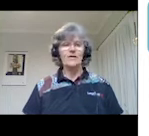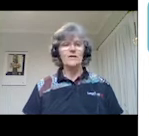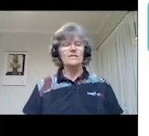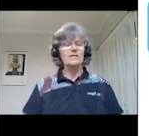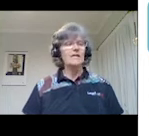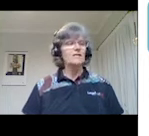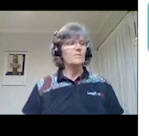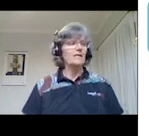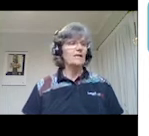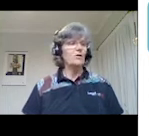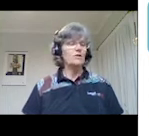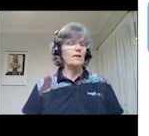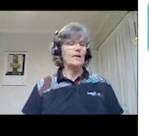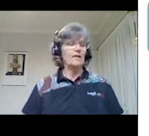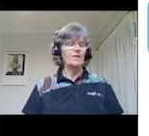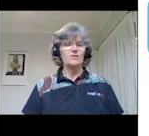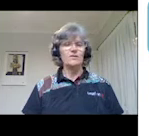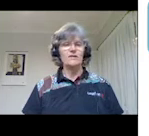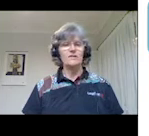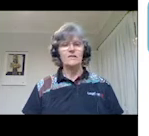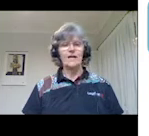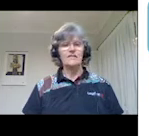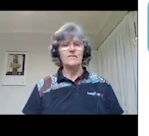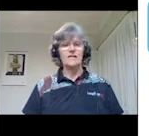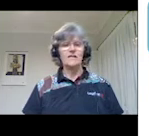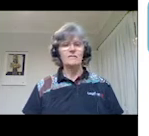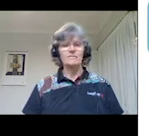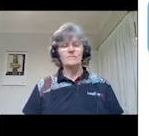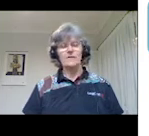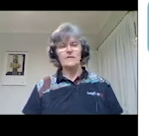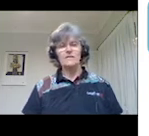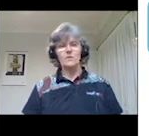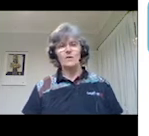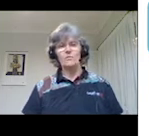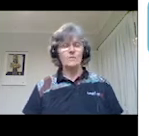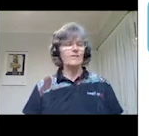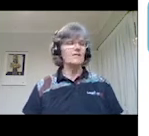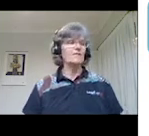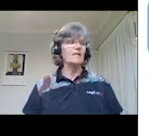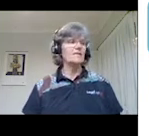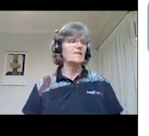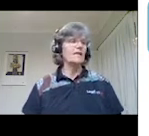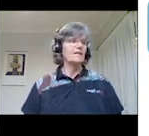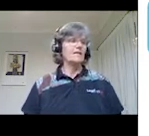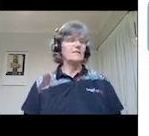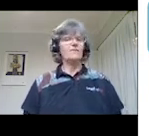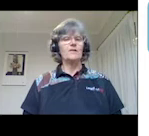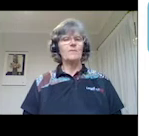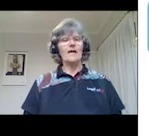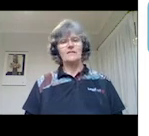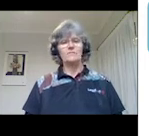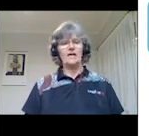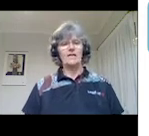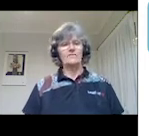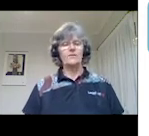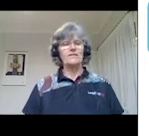their fines depending on how much the activity is, like what type of activity is, there's different